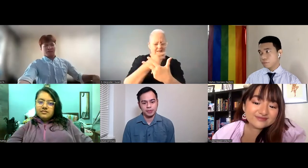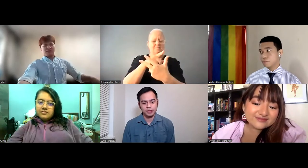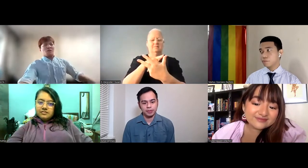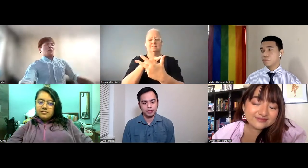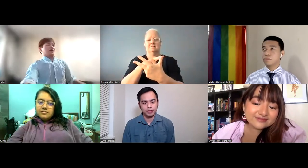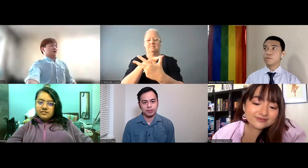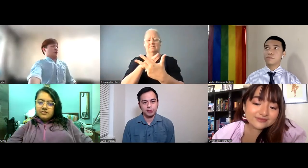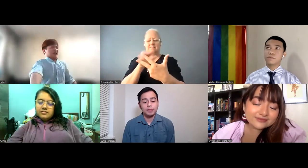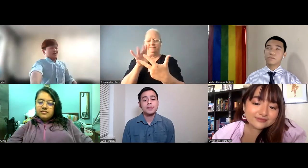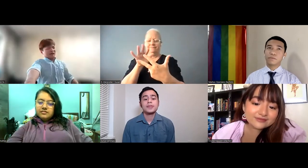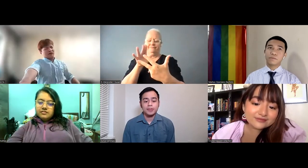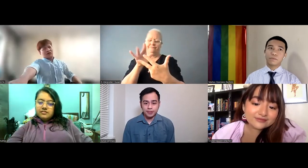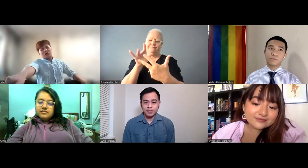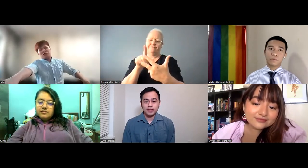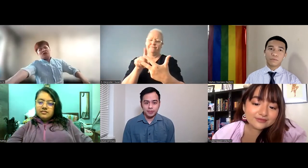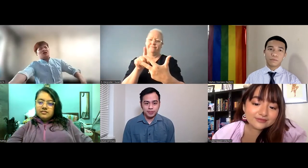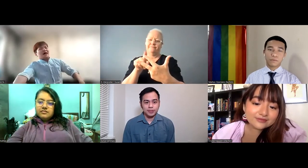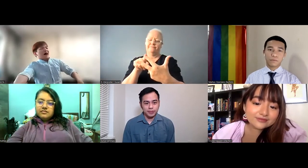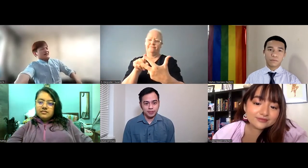has a cerebral